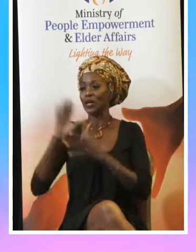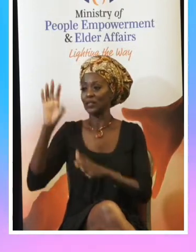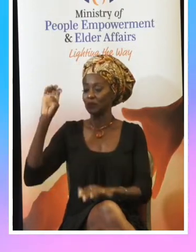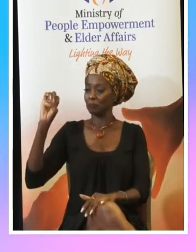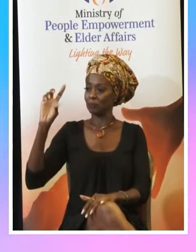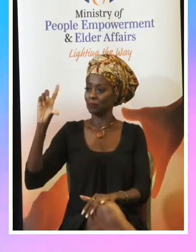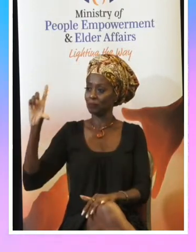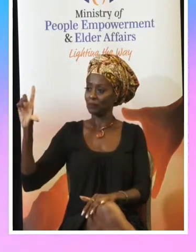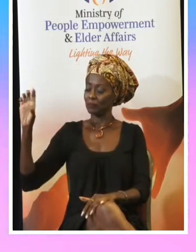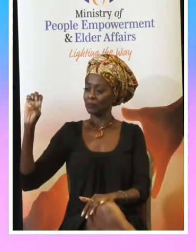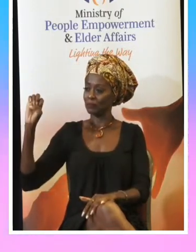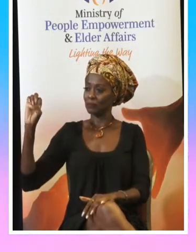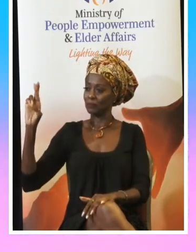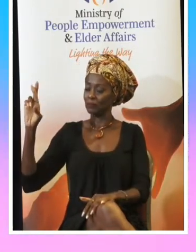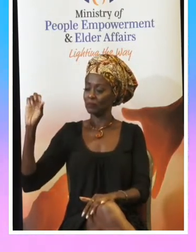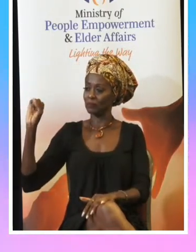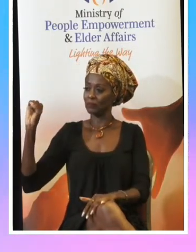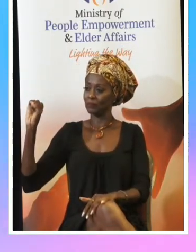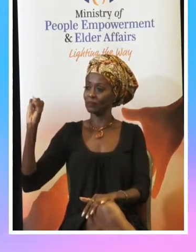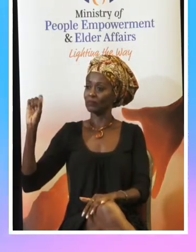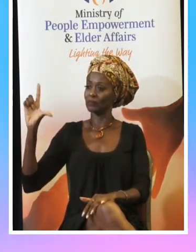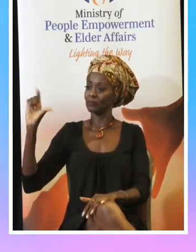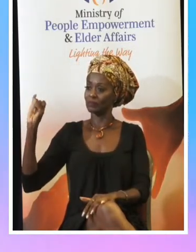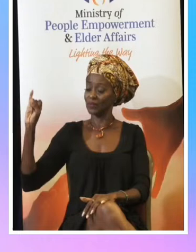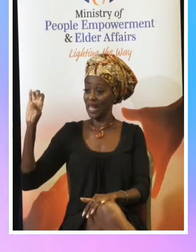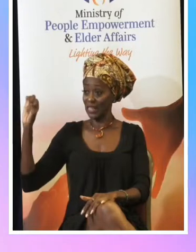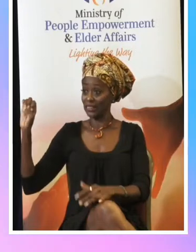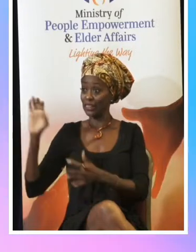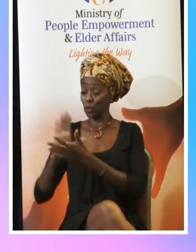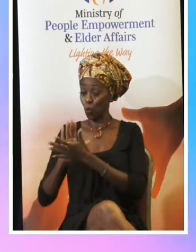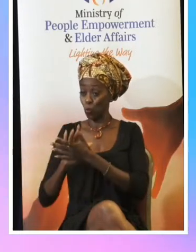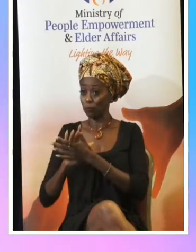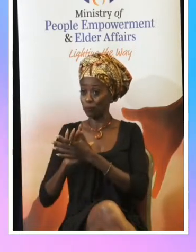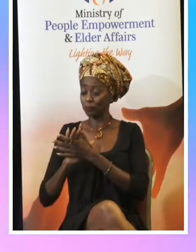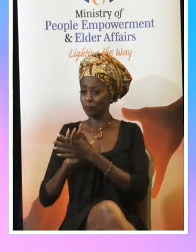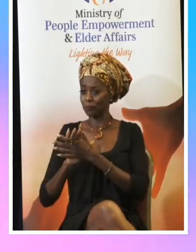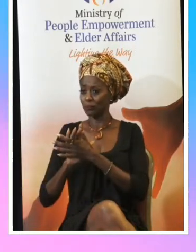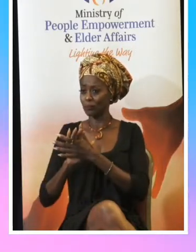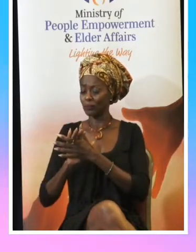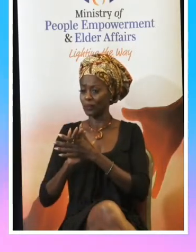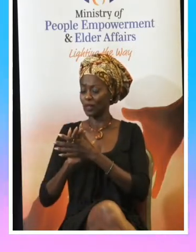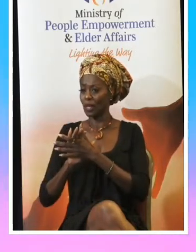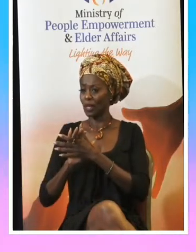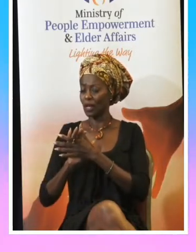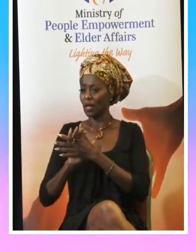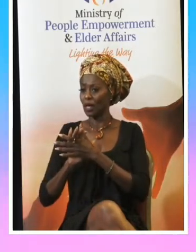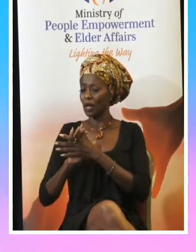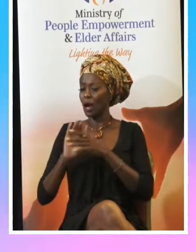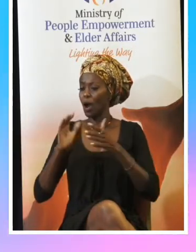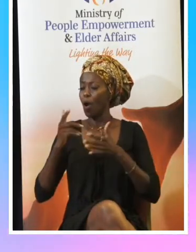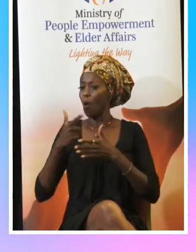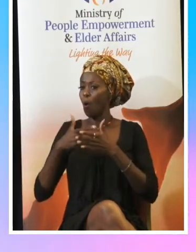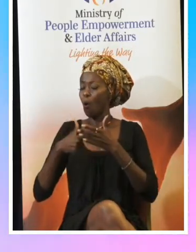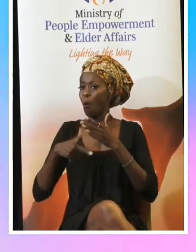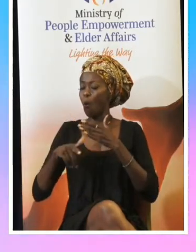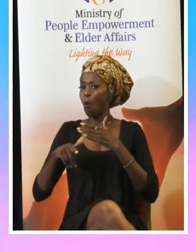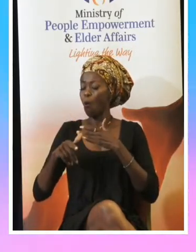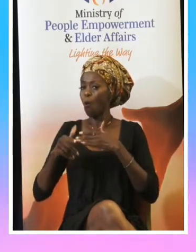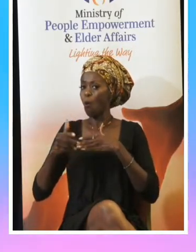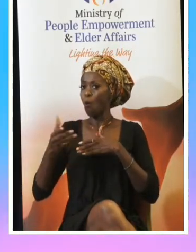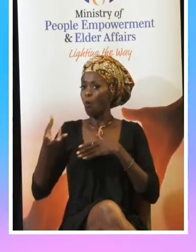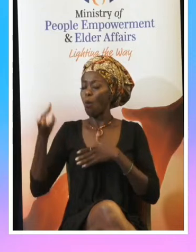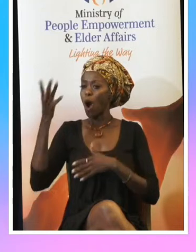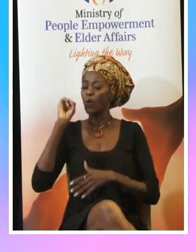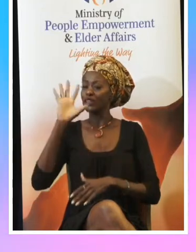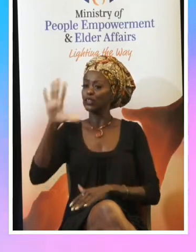How at secondary school was your interaction with the students and the teachers,